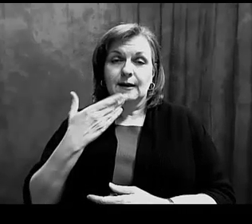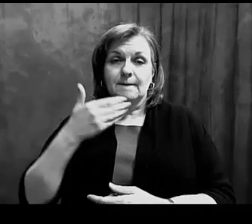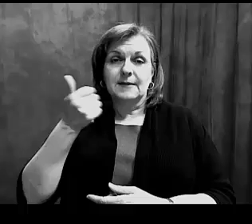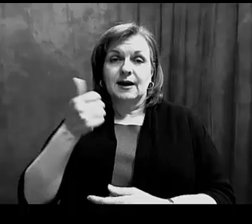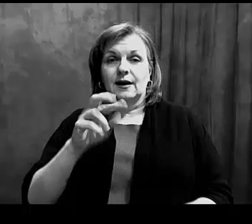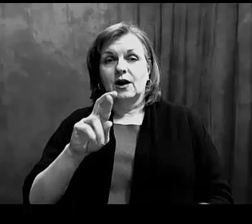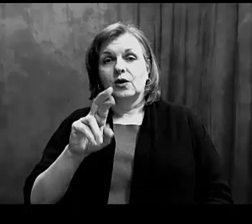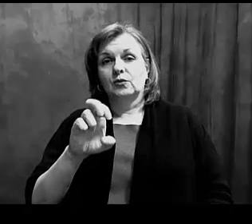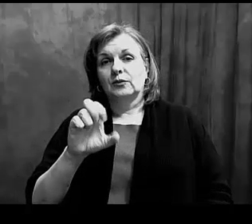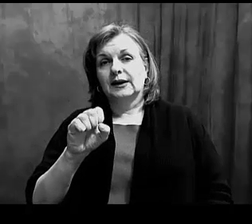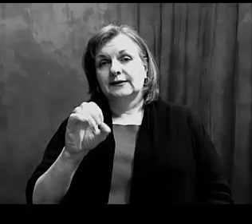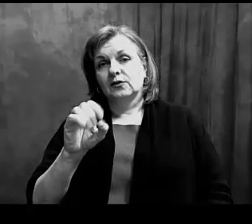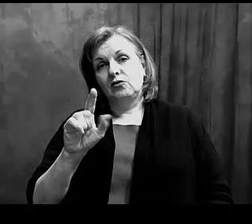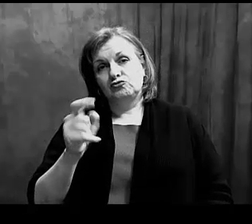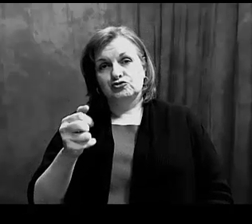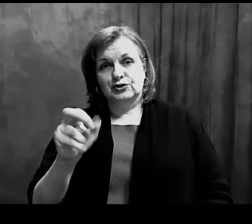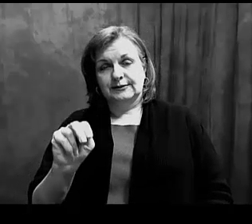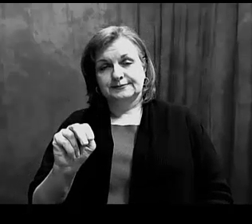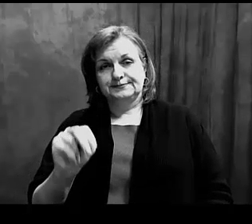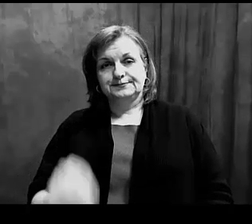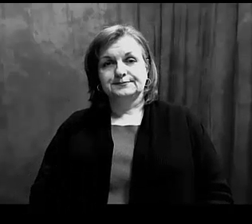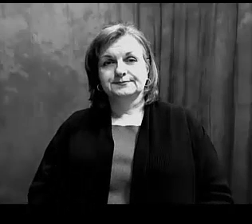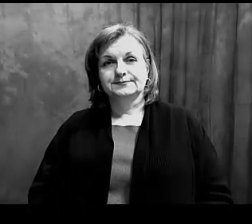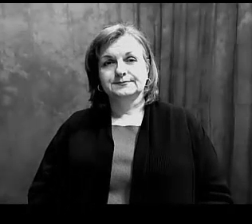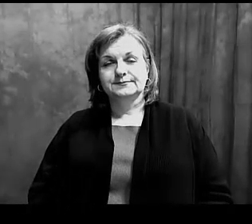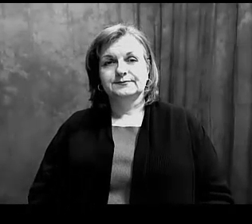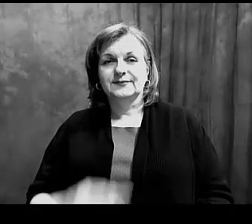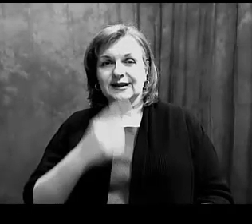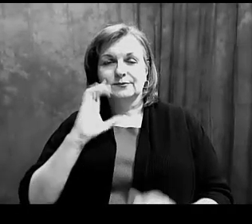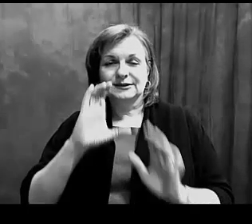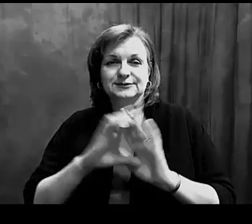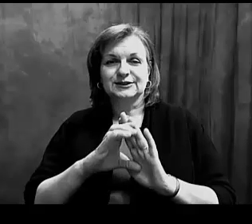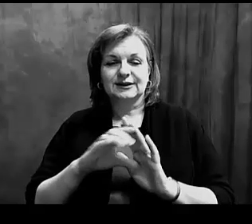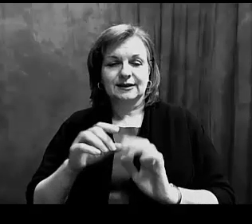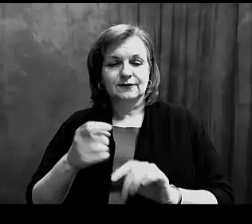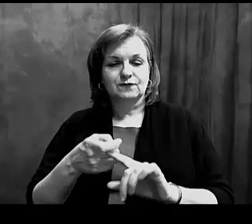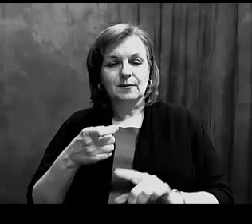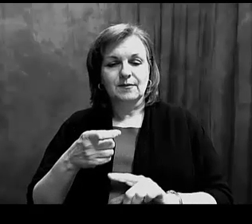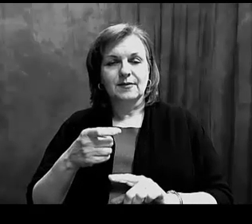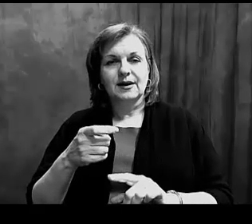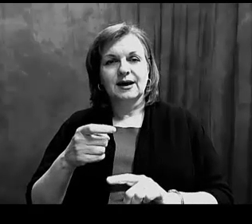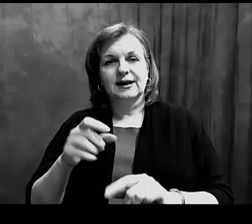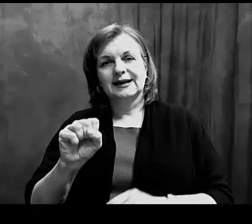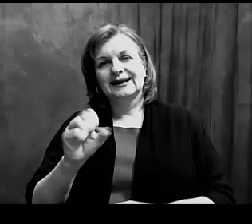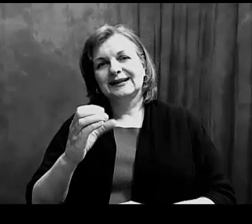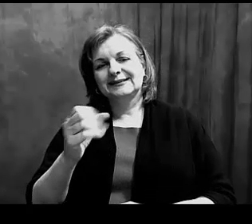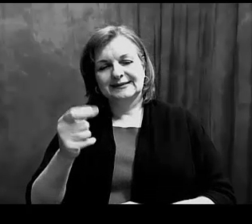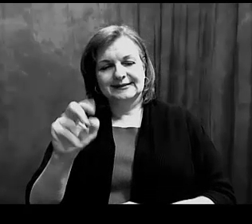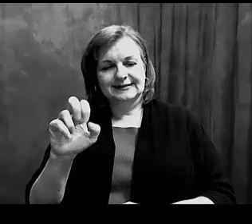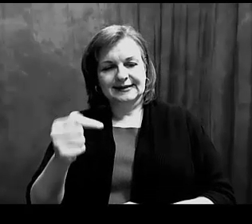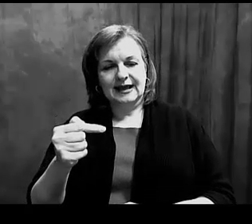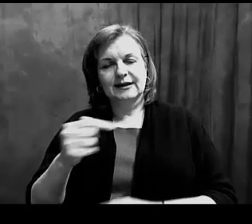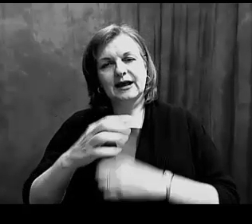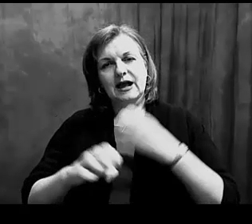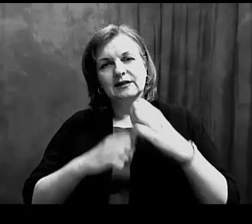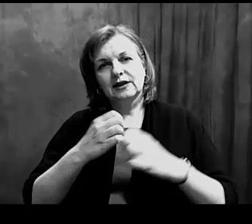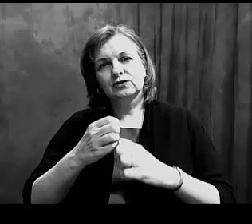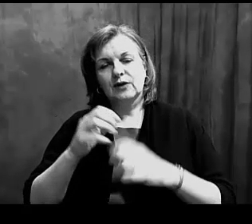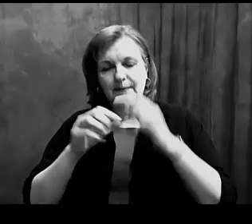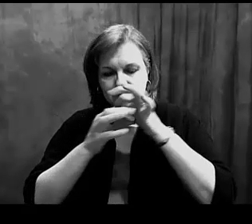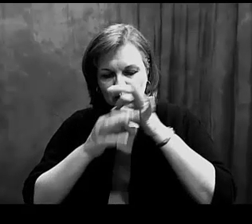things and being able to look at better resolution associated with them. This is something known as a scanning